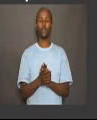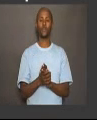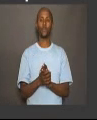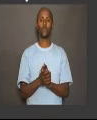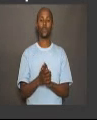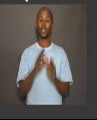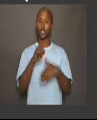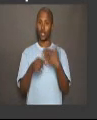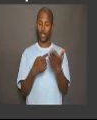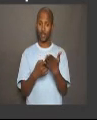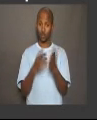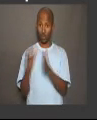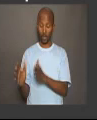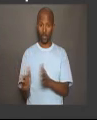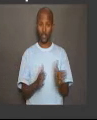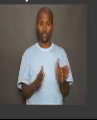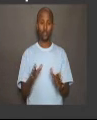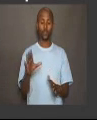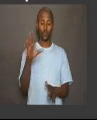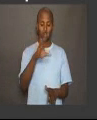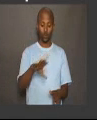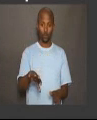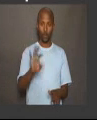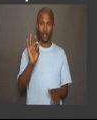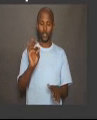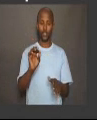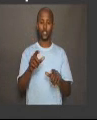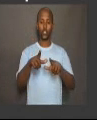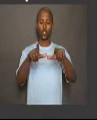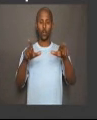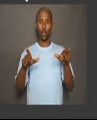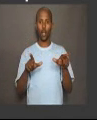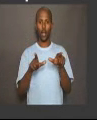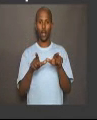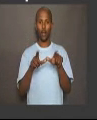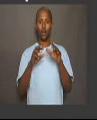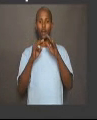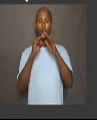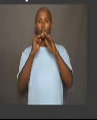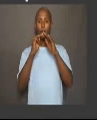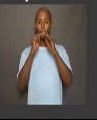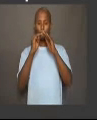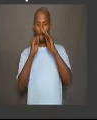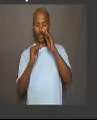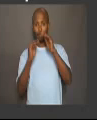There, we are ready to find the local maximum and